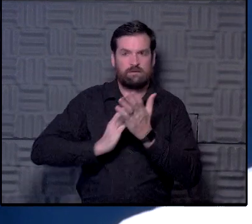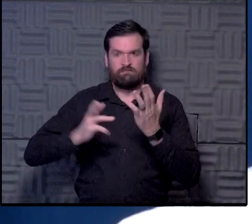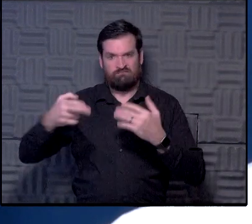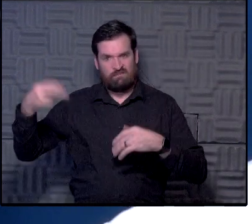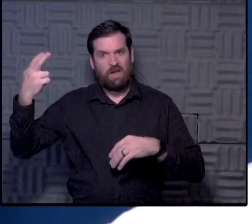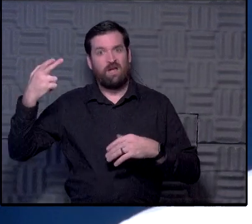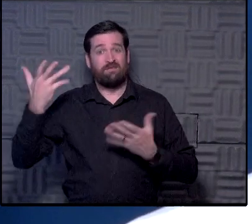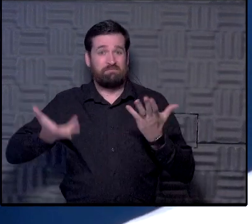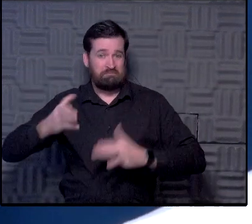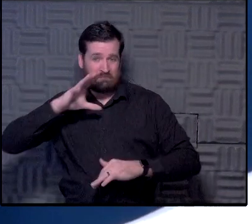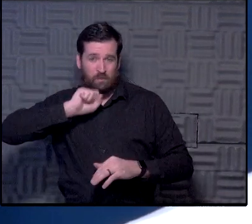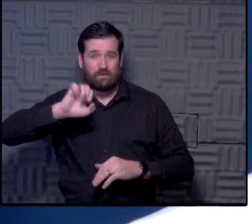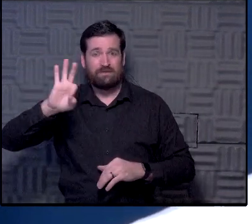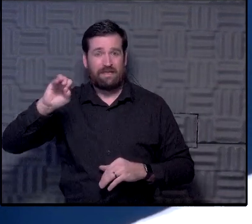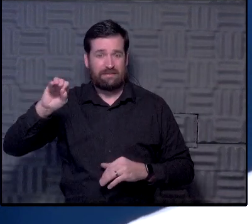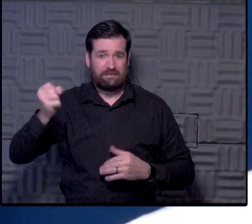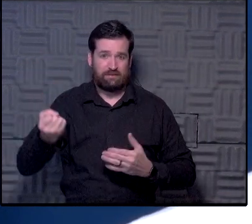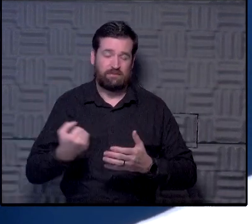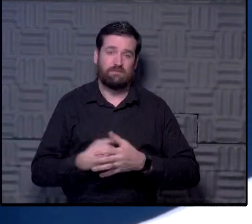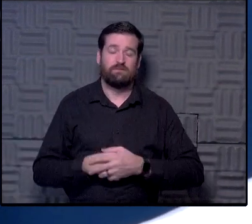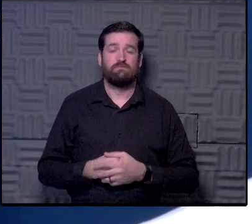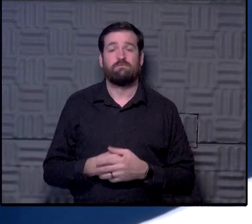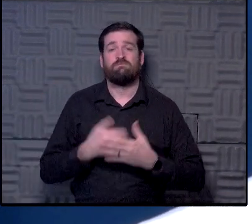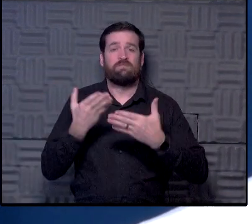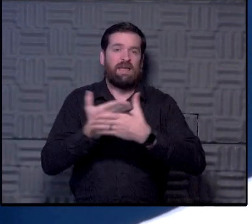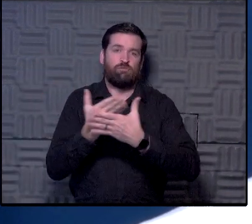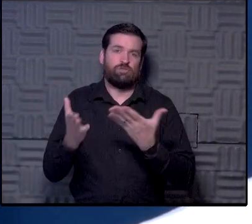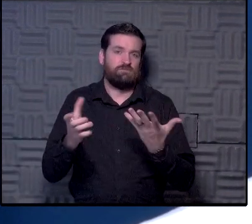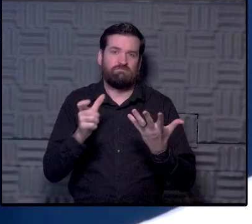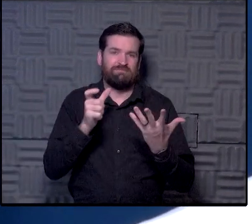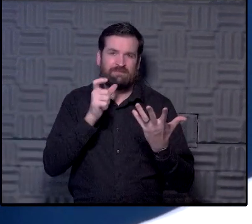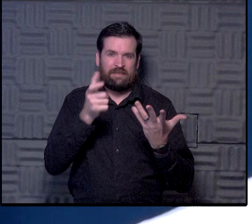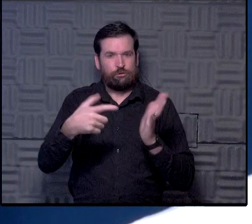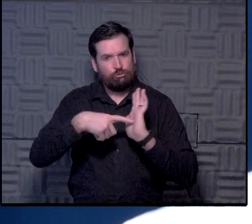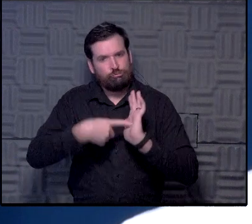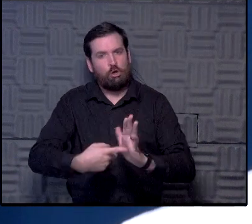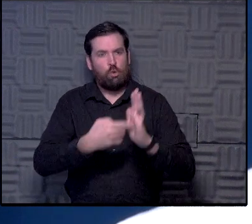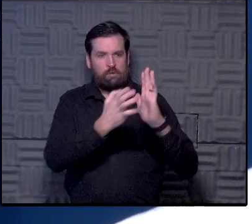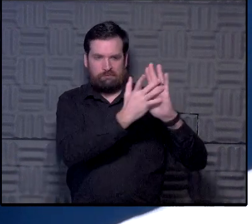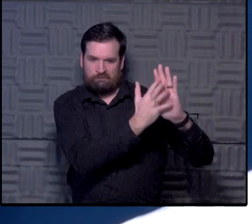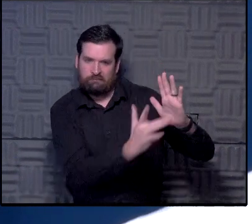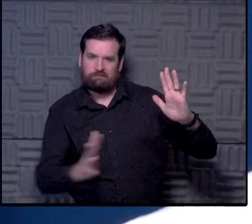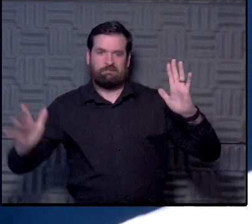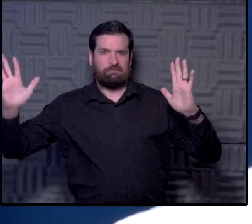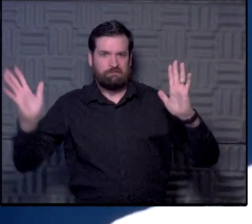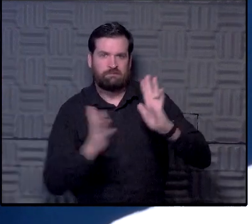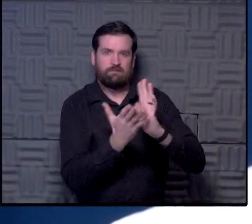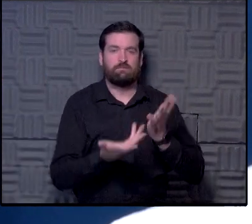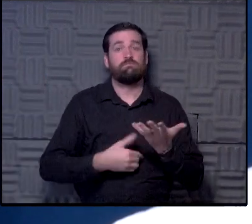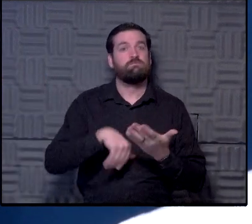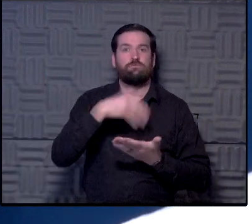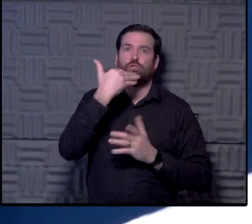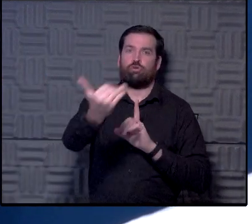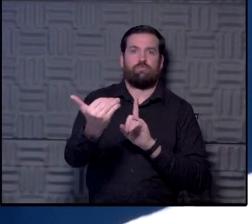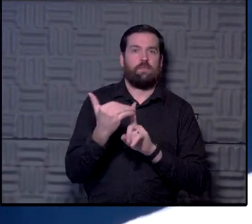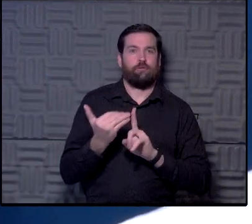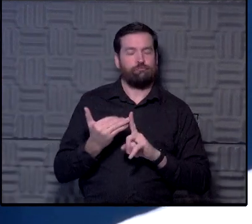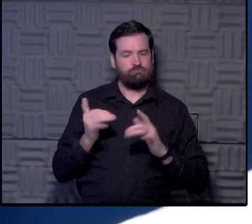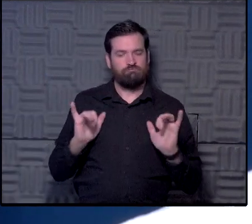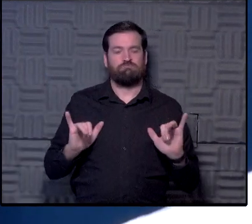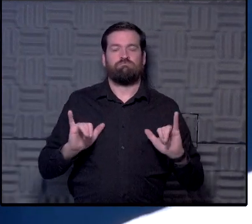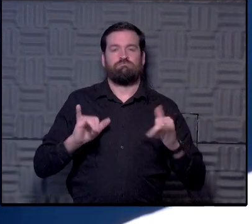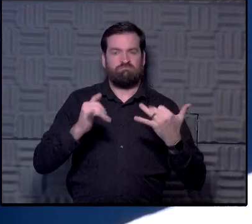in their 90s. And the average doesn't always tell that story either. So just a good reminder for me that there are